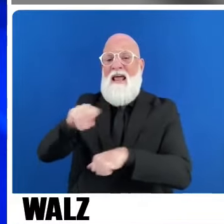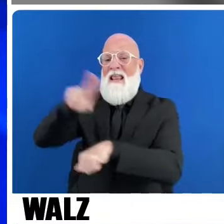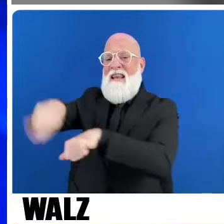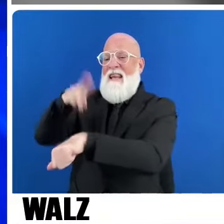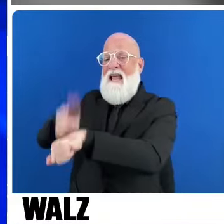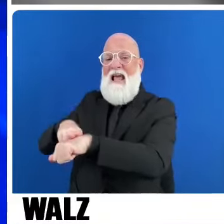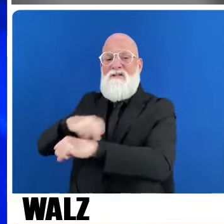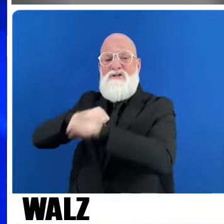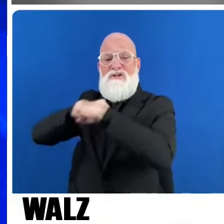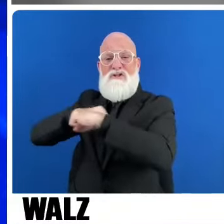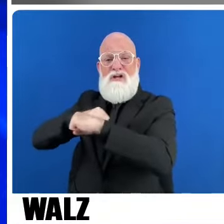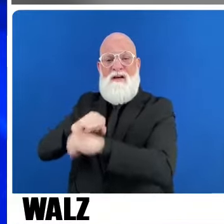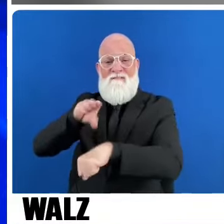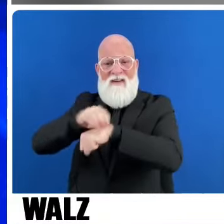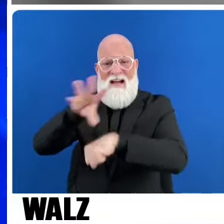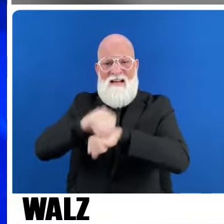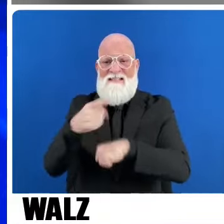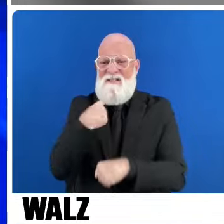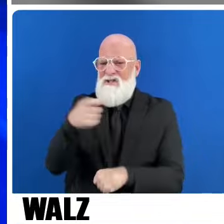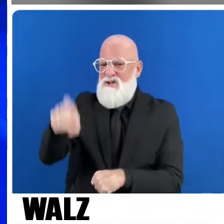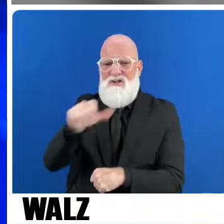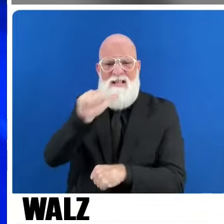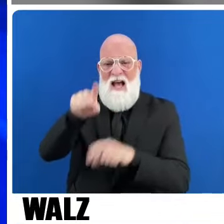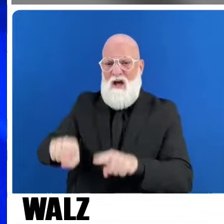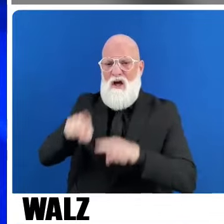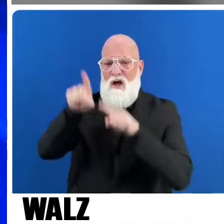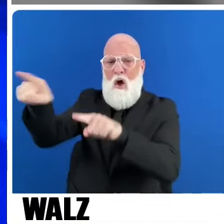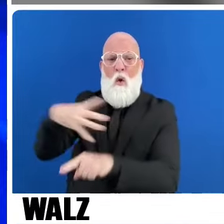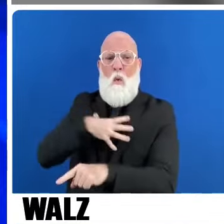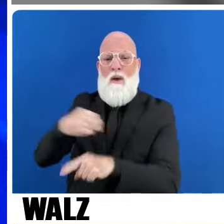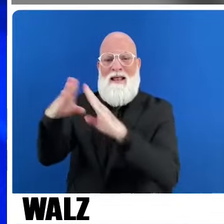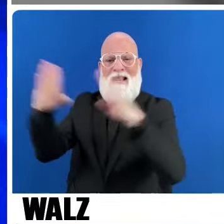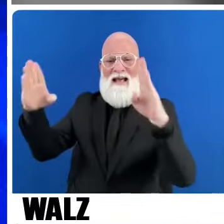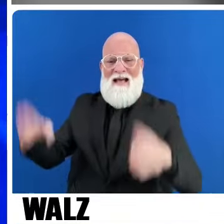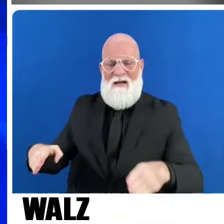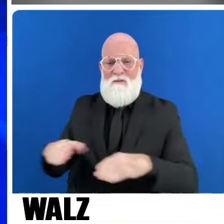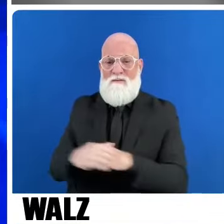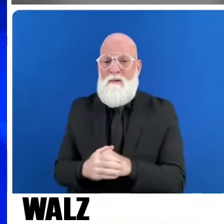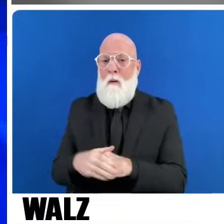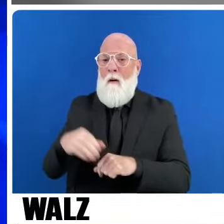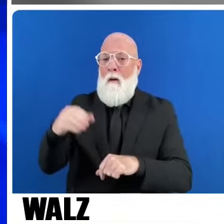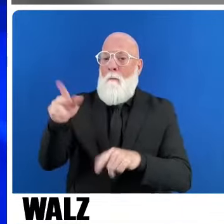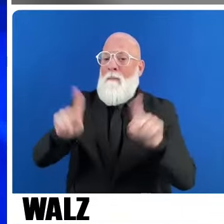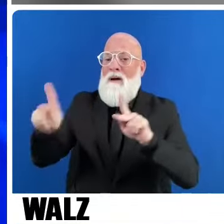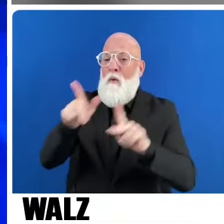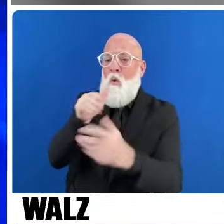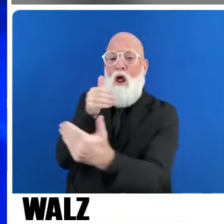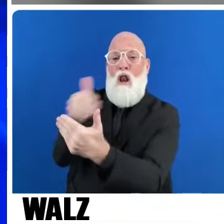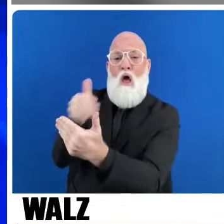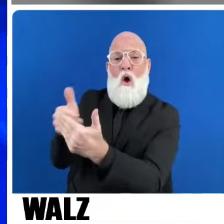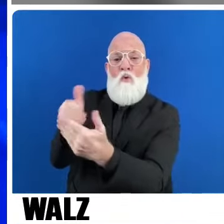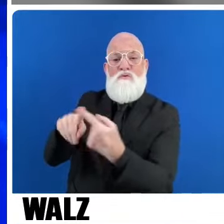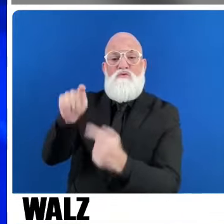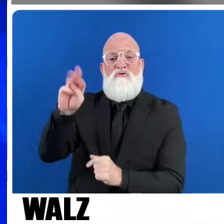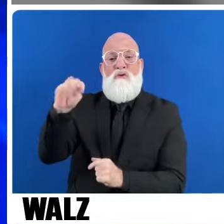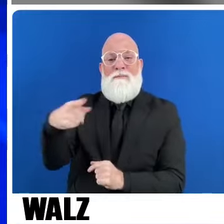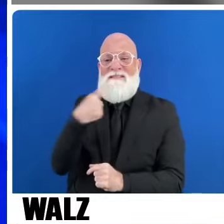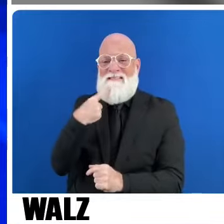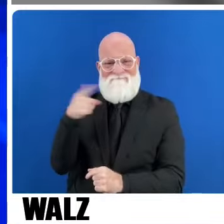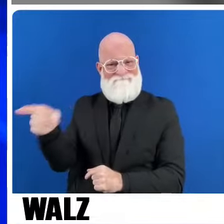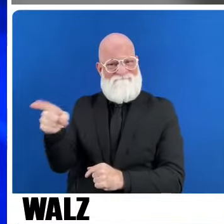the person closest to them, Donald Trump, said he's unfit for the highest office. That was Senator